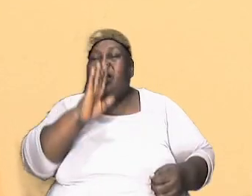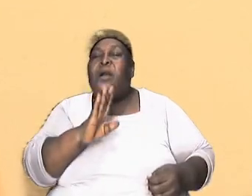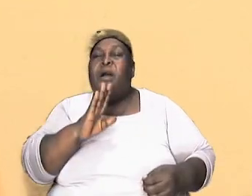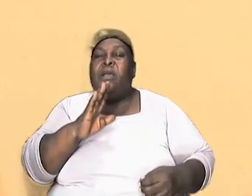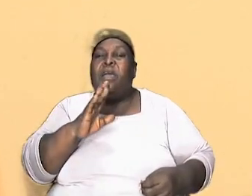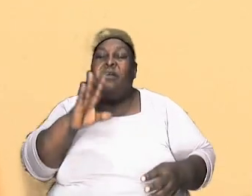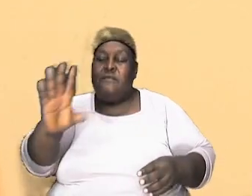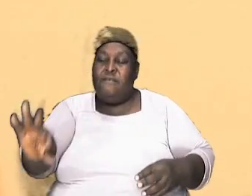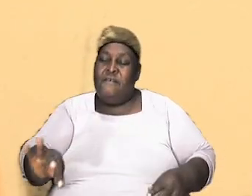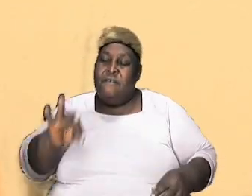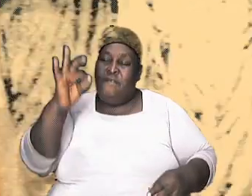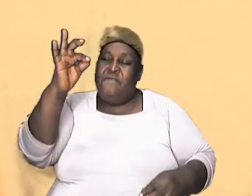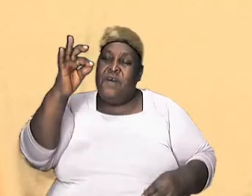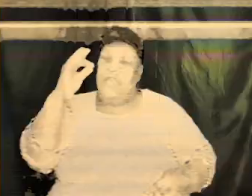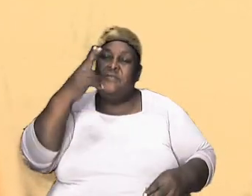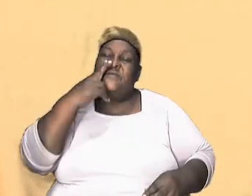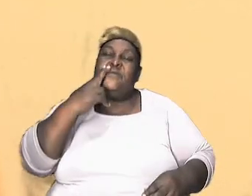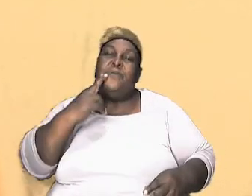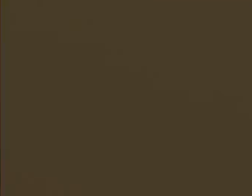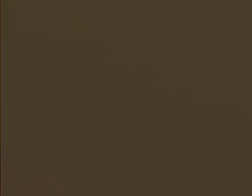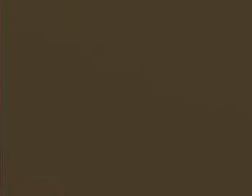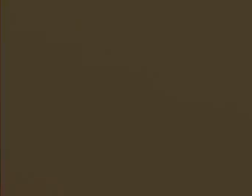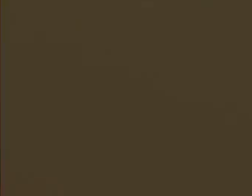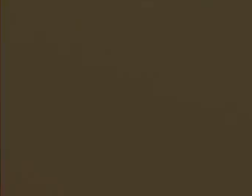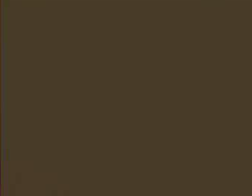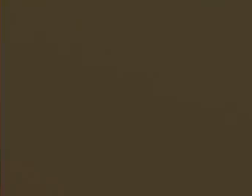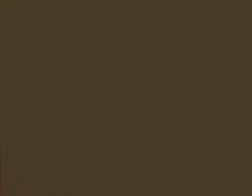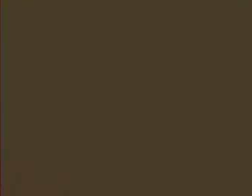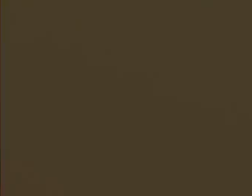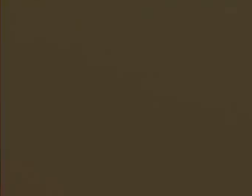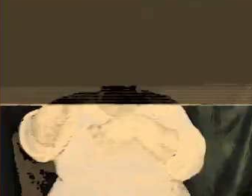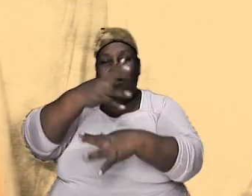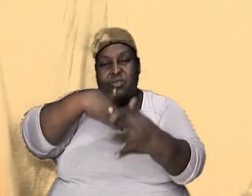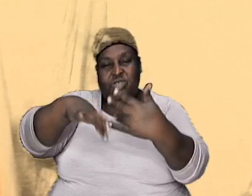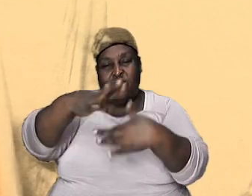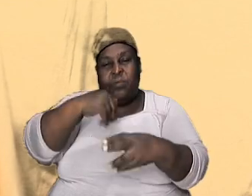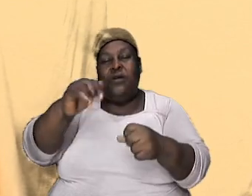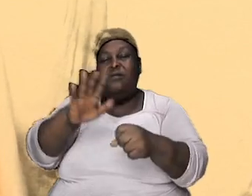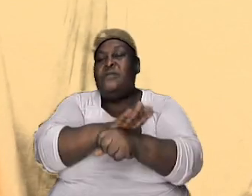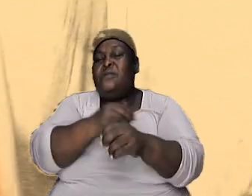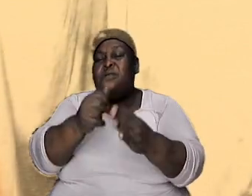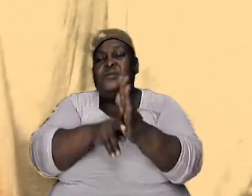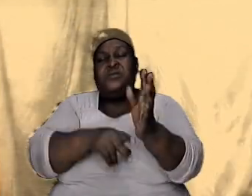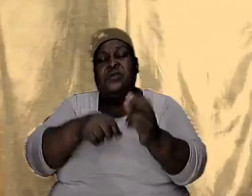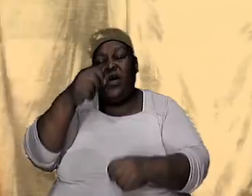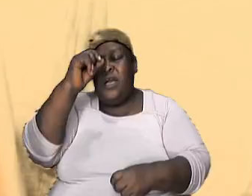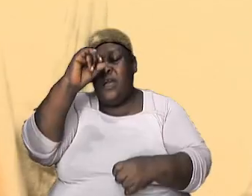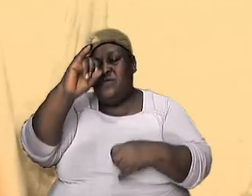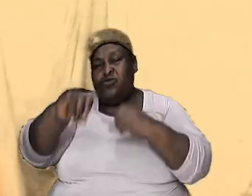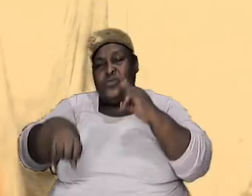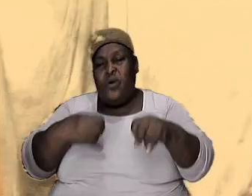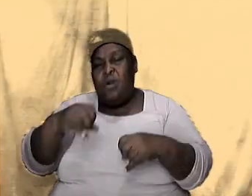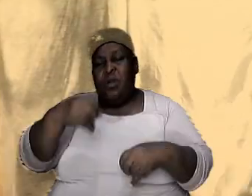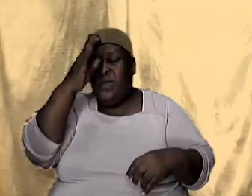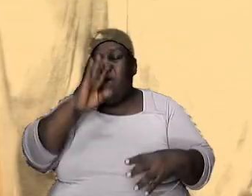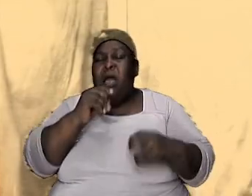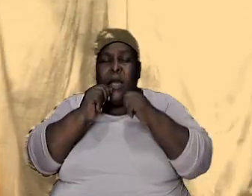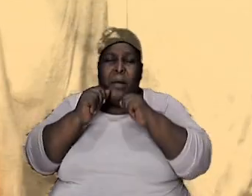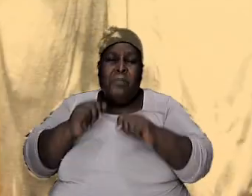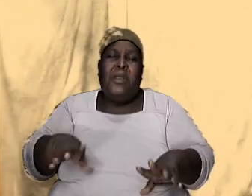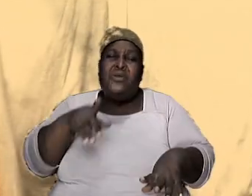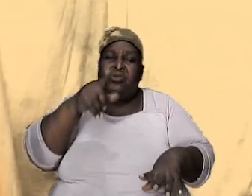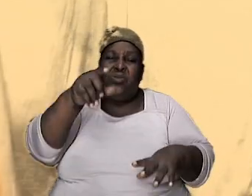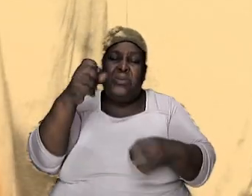presence we can have fullness of joy. God bless you. God bless you. God bless you richly in the